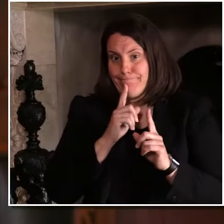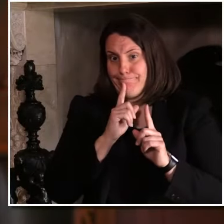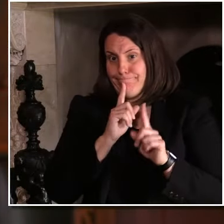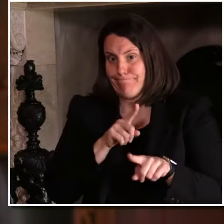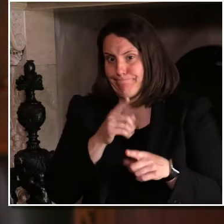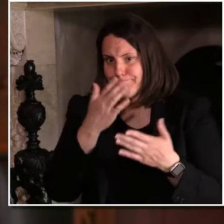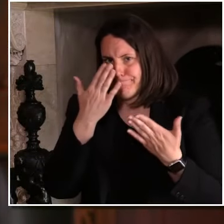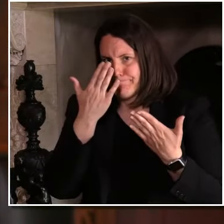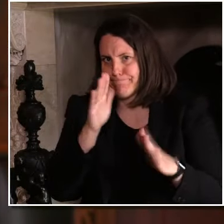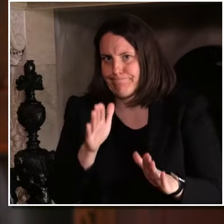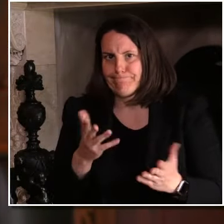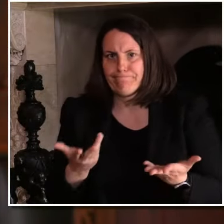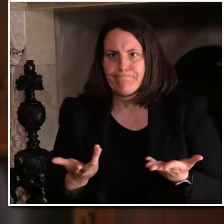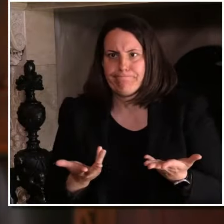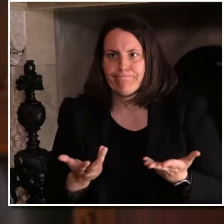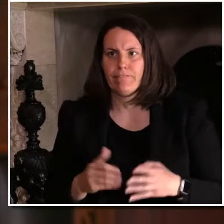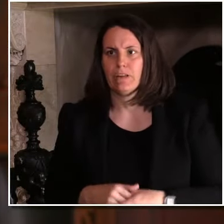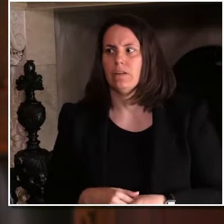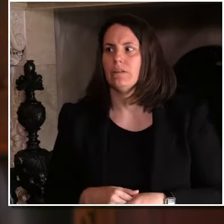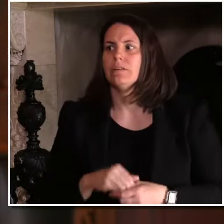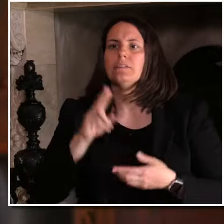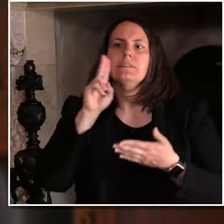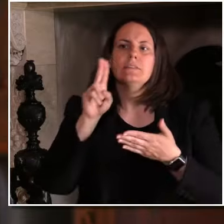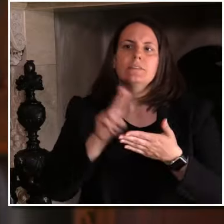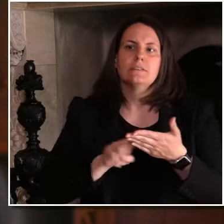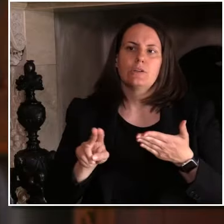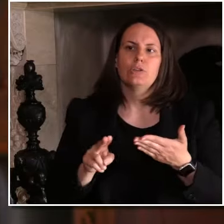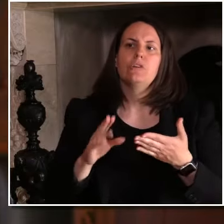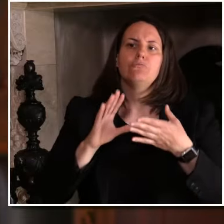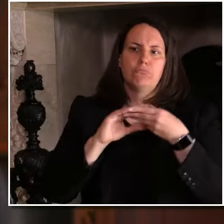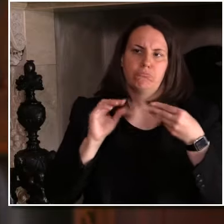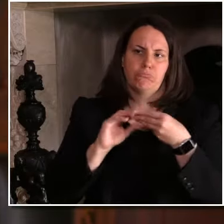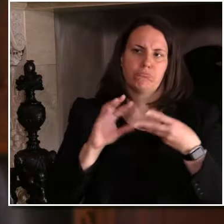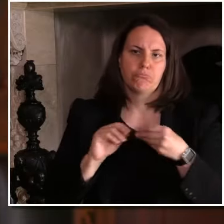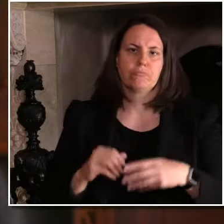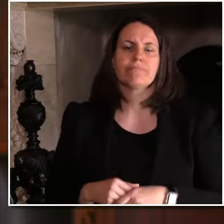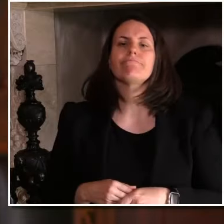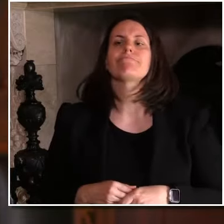closely with the hospitals and with the local public health and